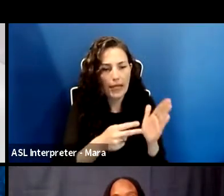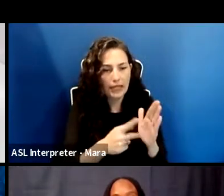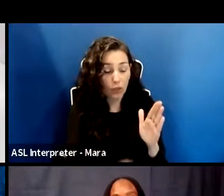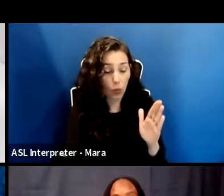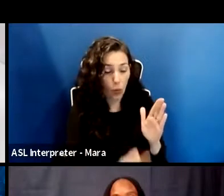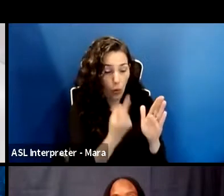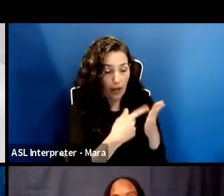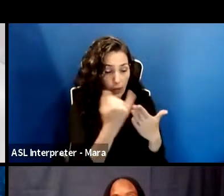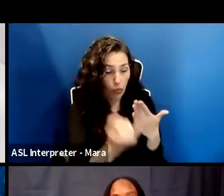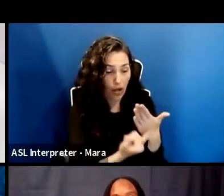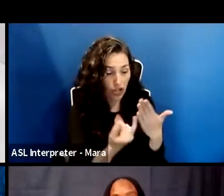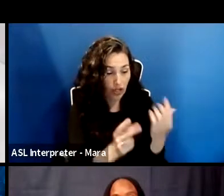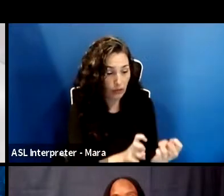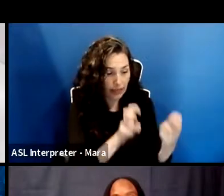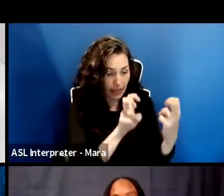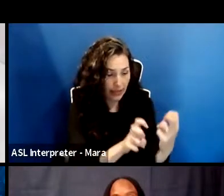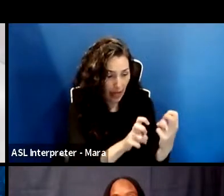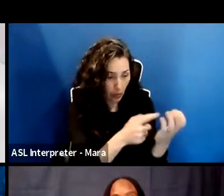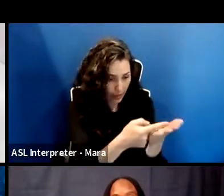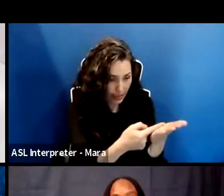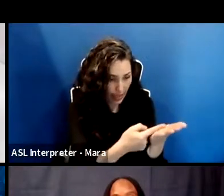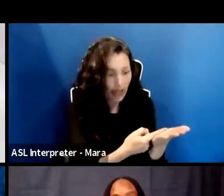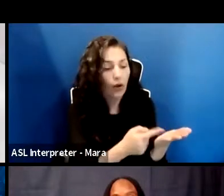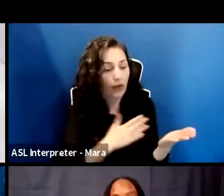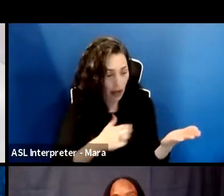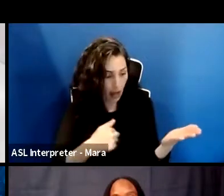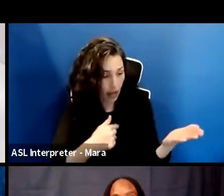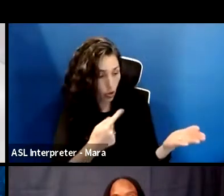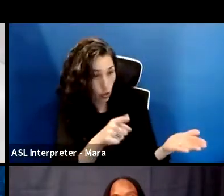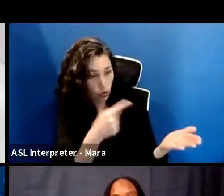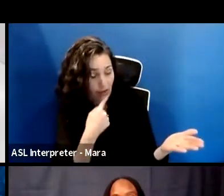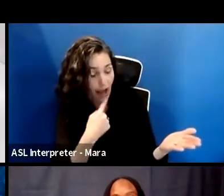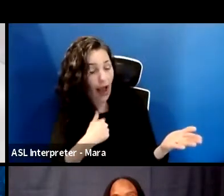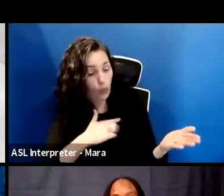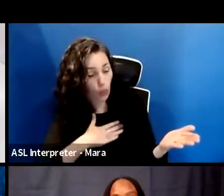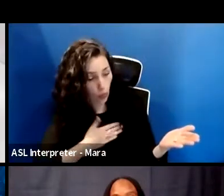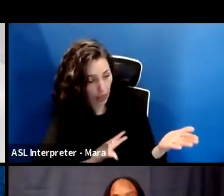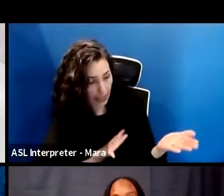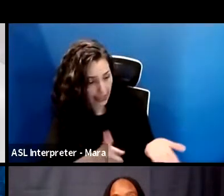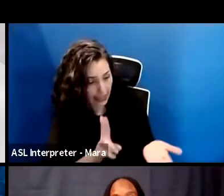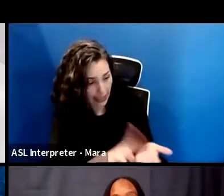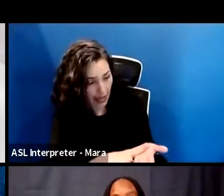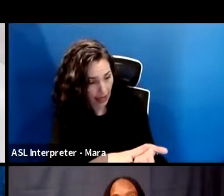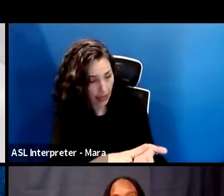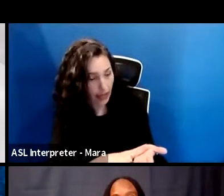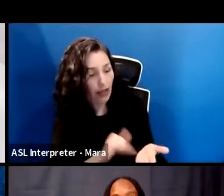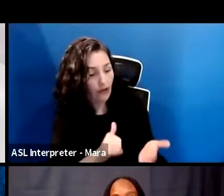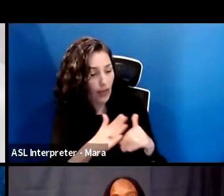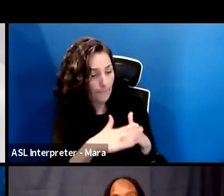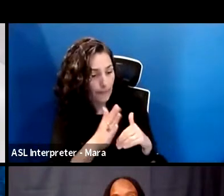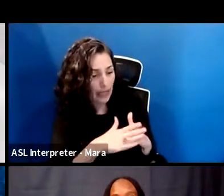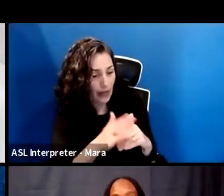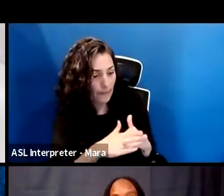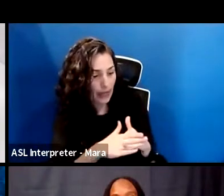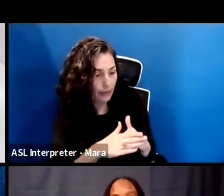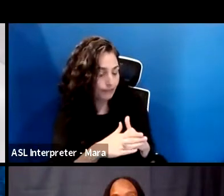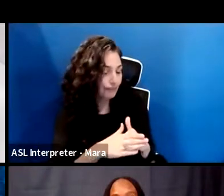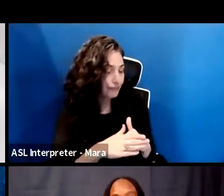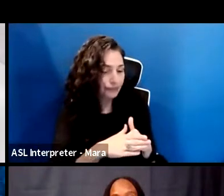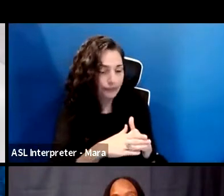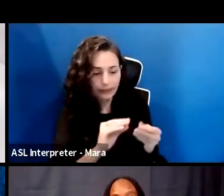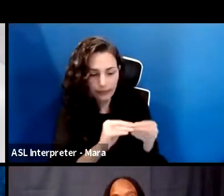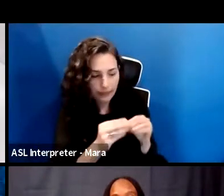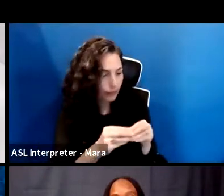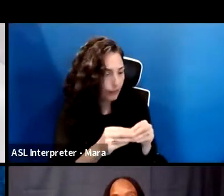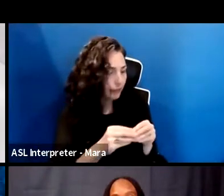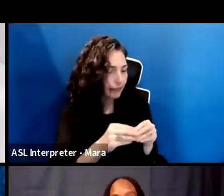saying, I am willing to sign this agreement with you, SAG-AFTRA, that says these are the minimum terms and conditions that are going to apply to